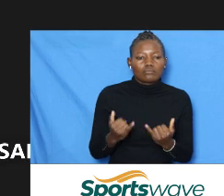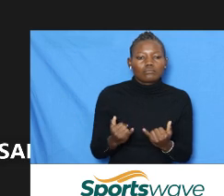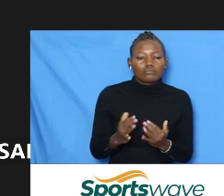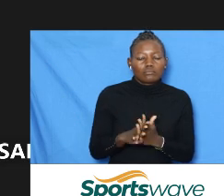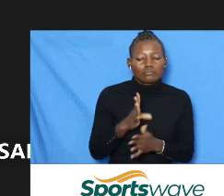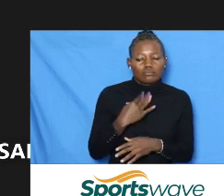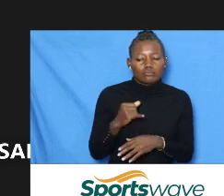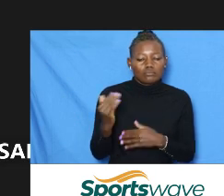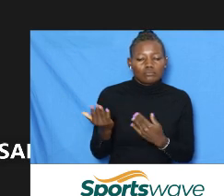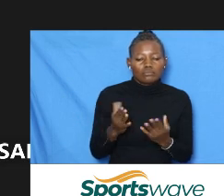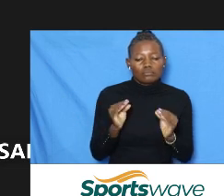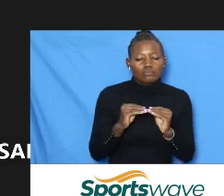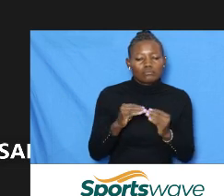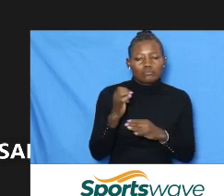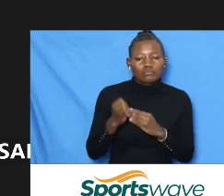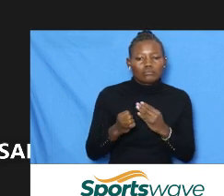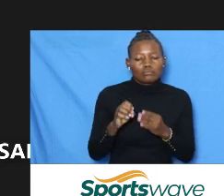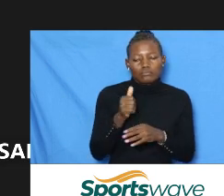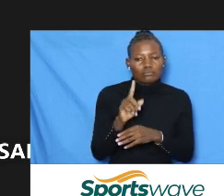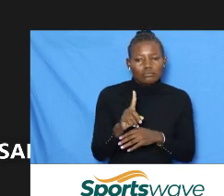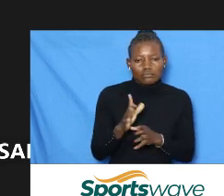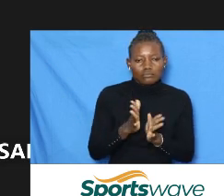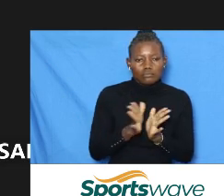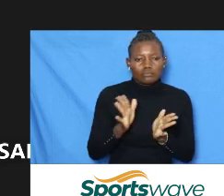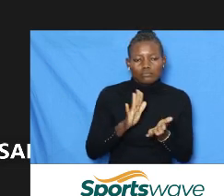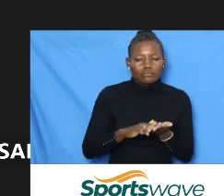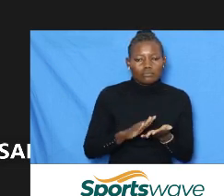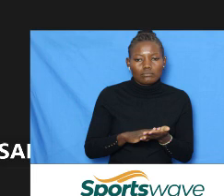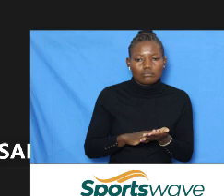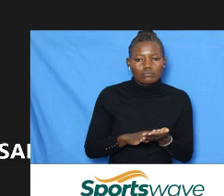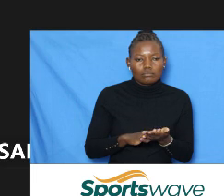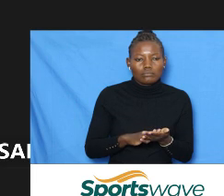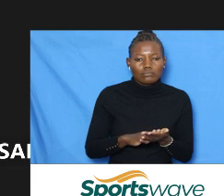want to bring this meeting to an end. Anybody with a general comment?